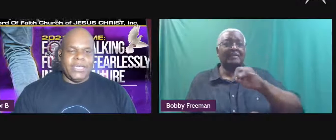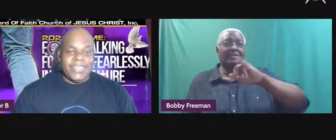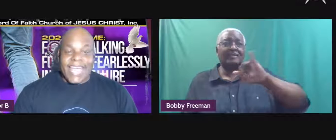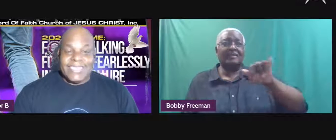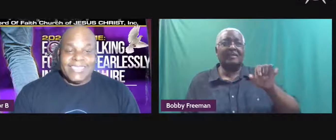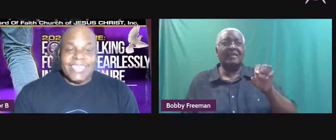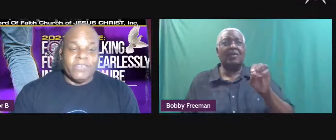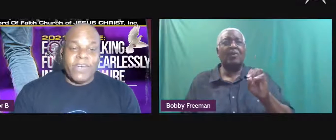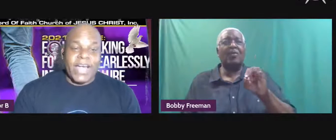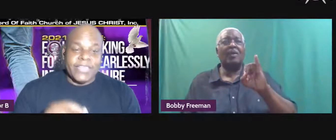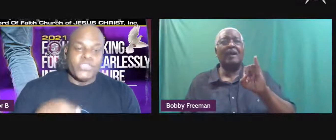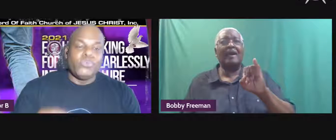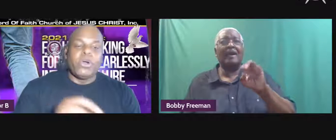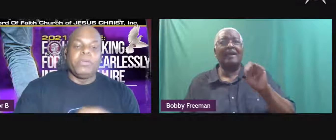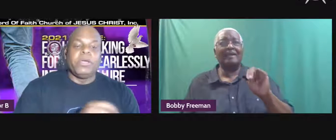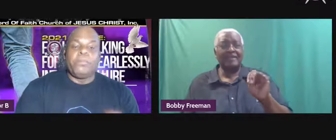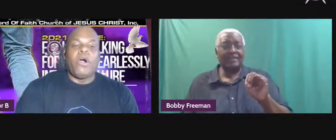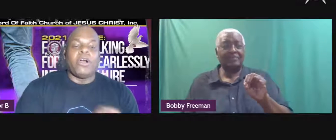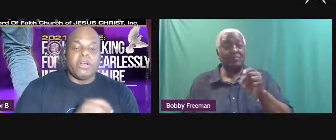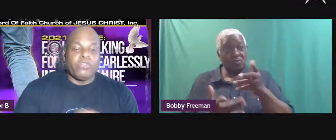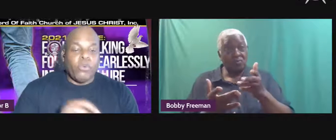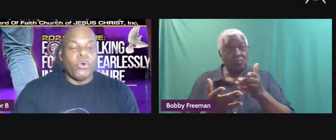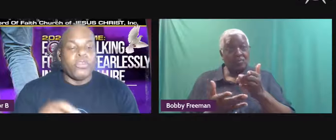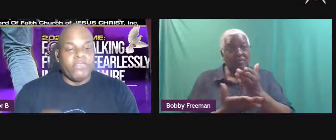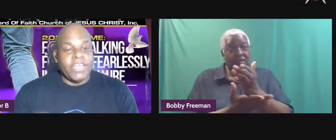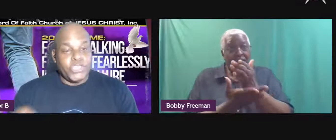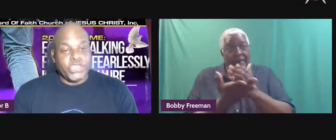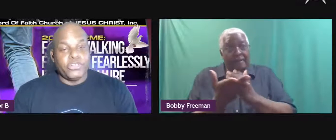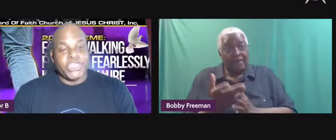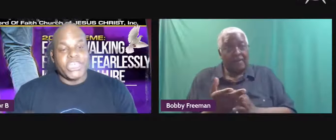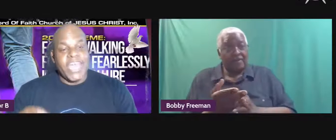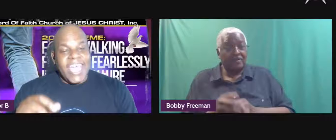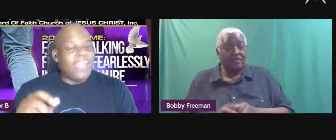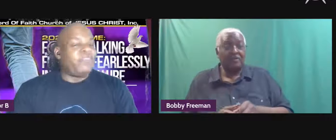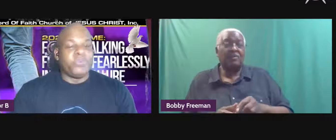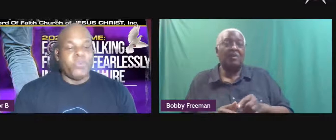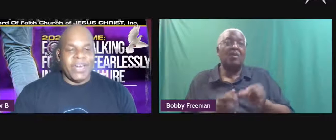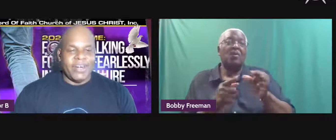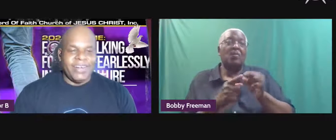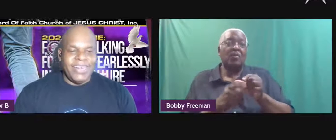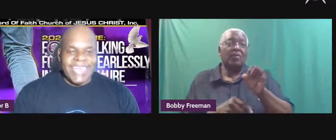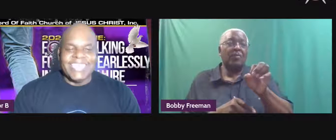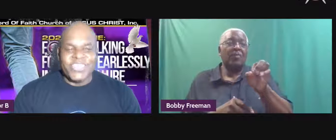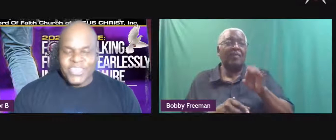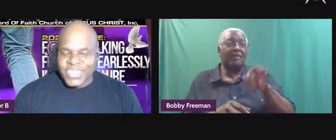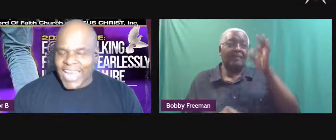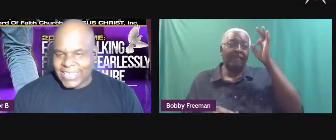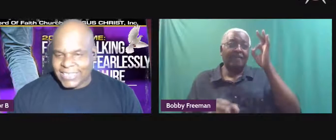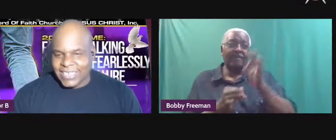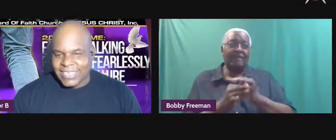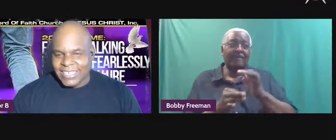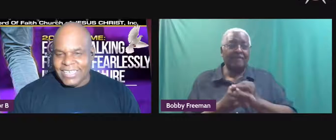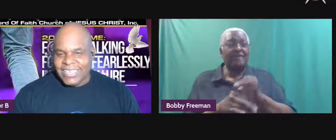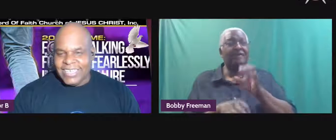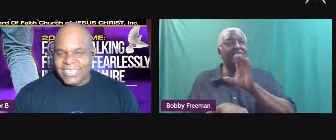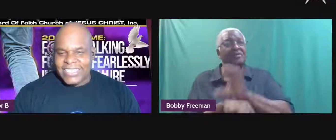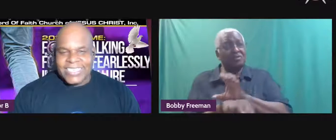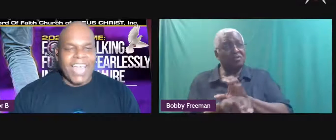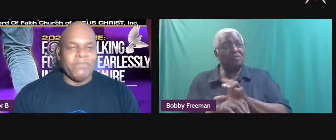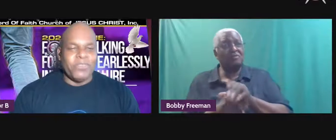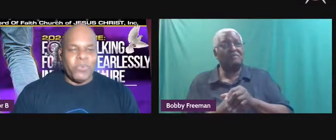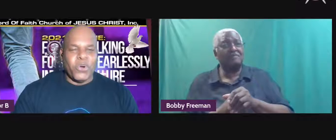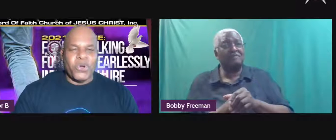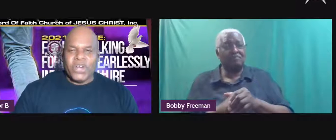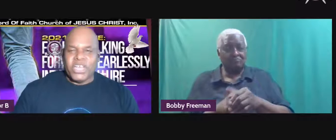Join. That is signifying that you want to be a part of the Word of Faith Church everywhere, intergalactic.